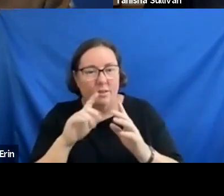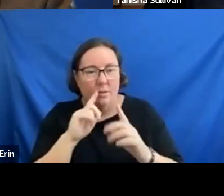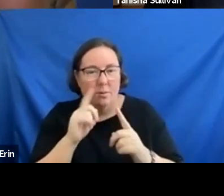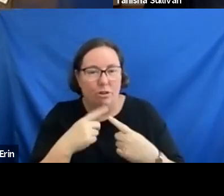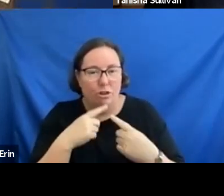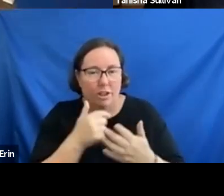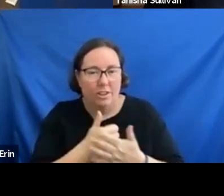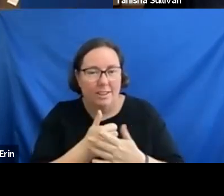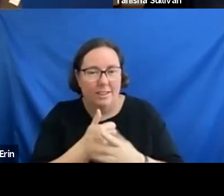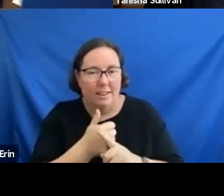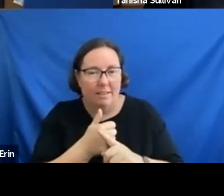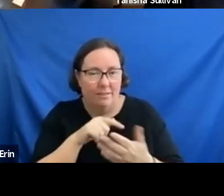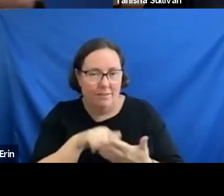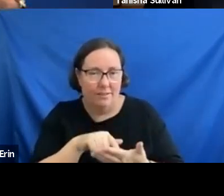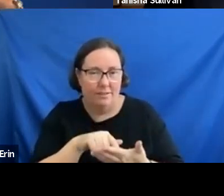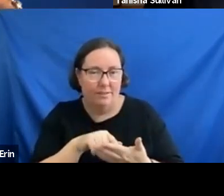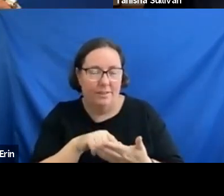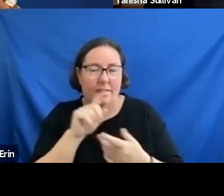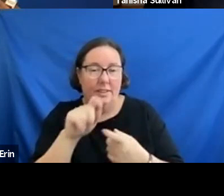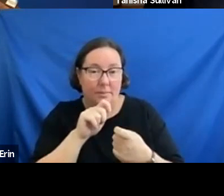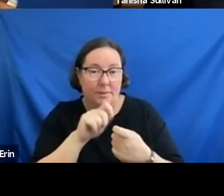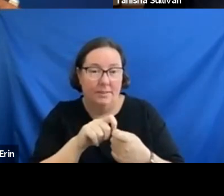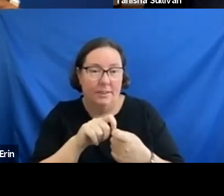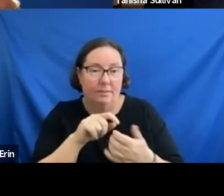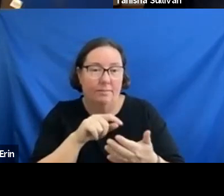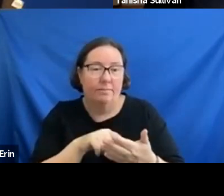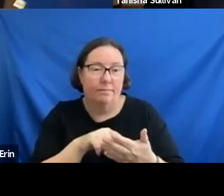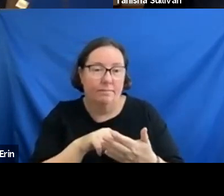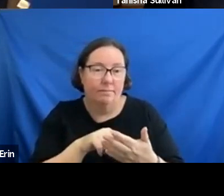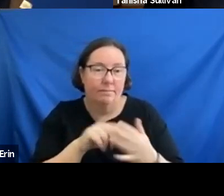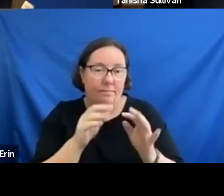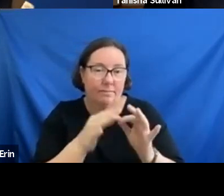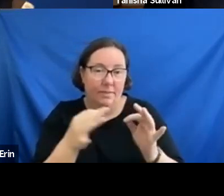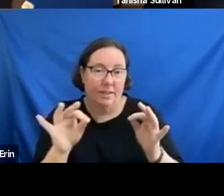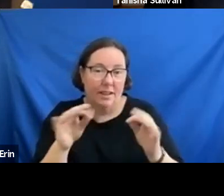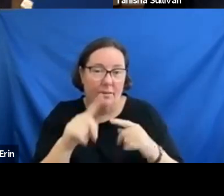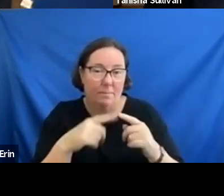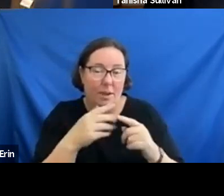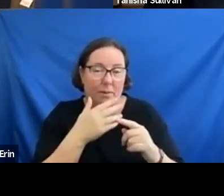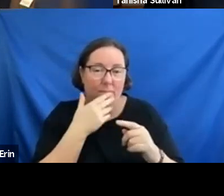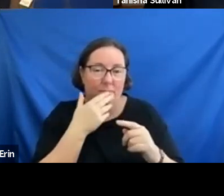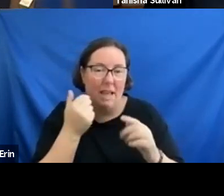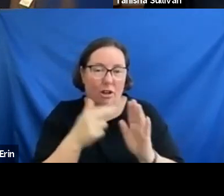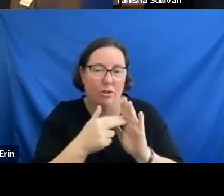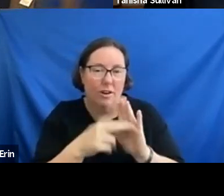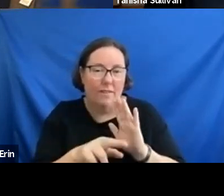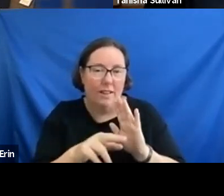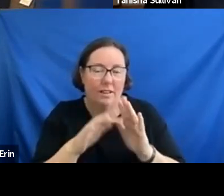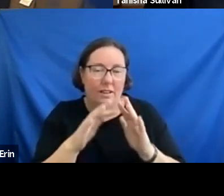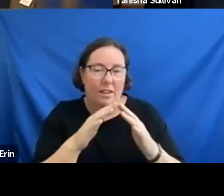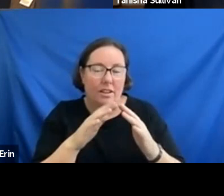itself, and specifically a language of better reflecting the